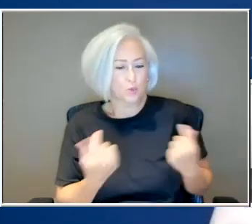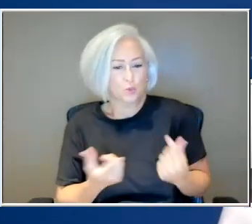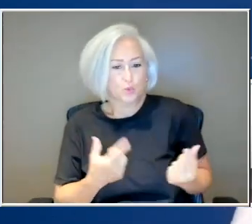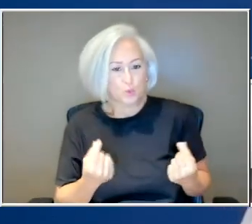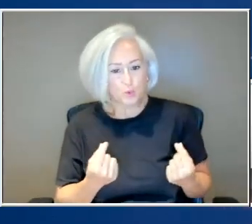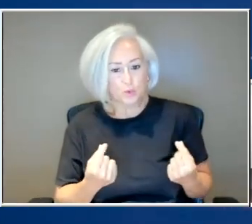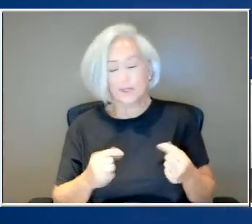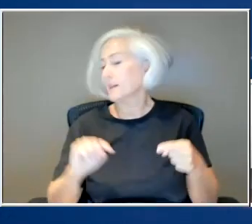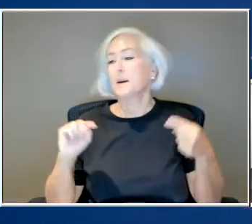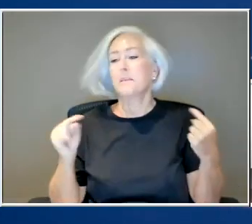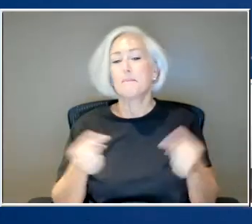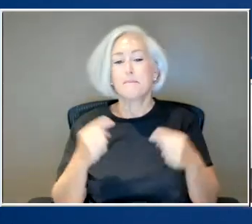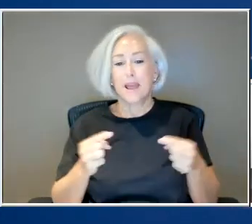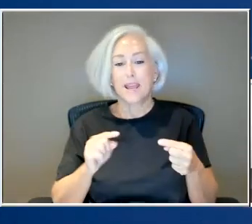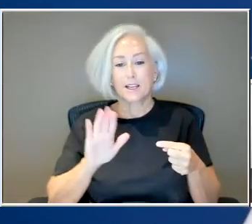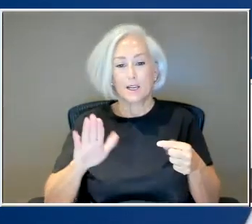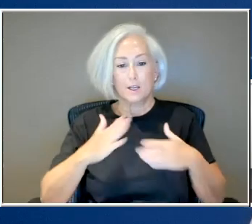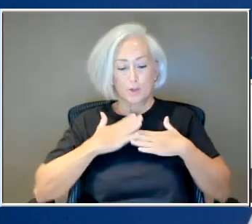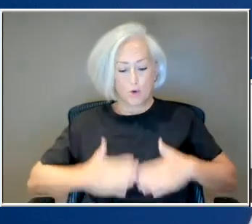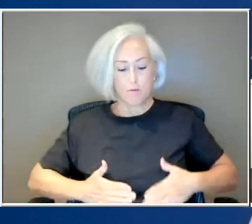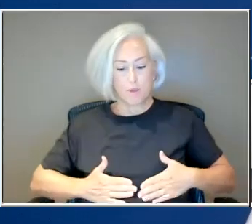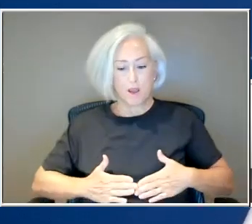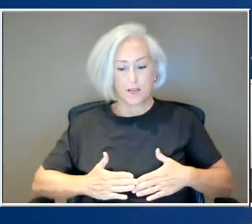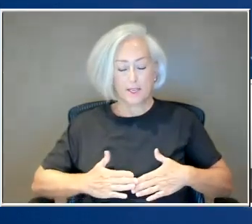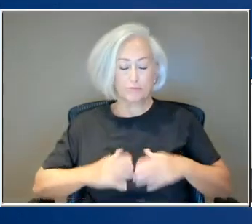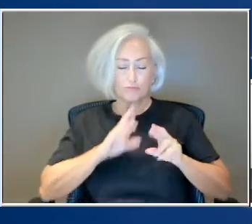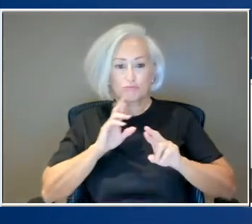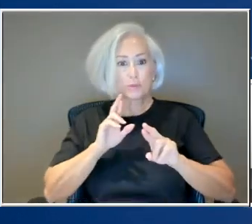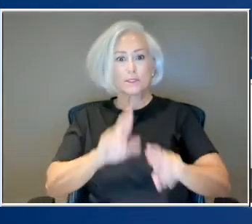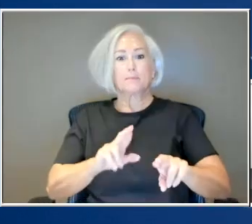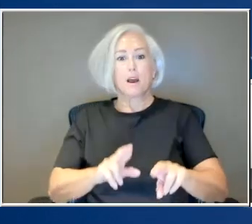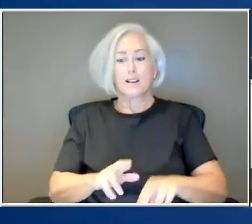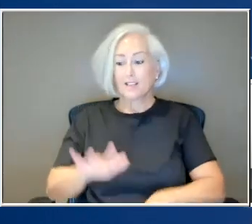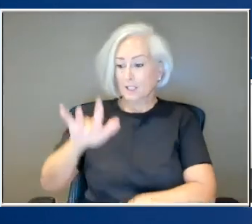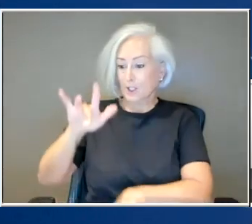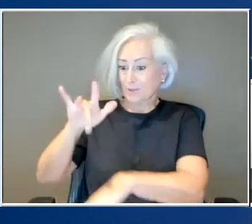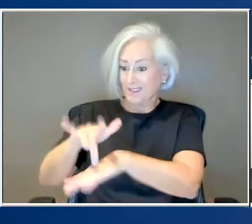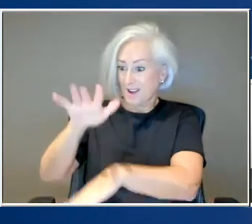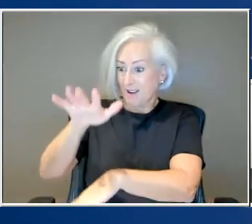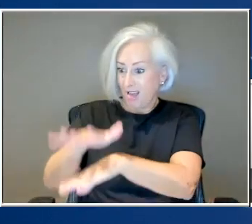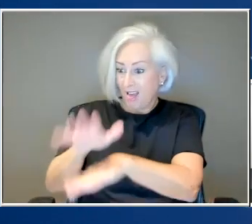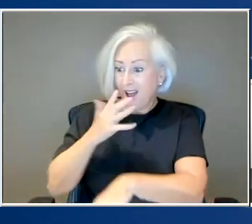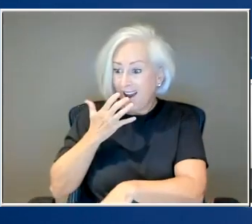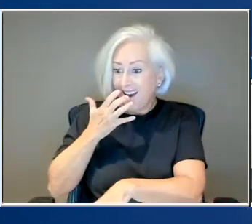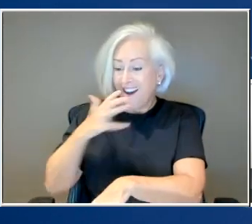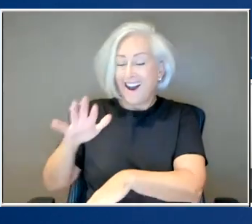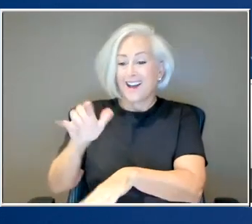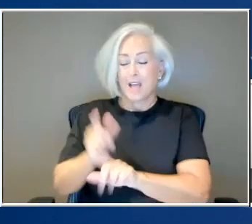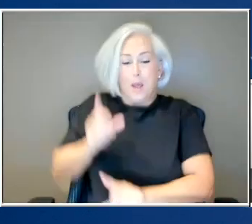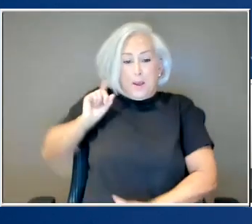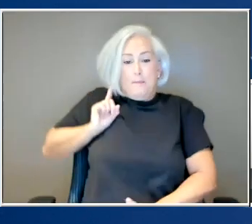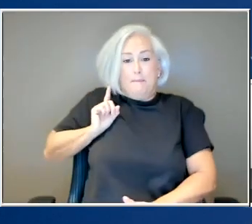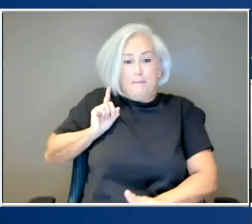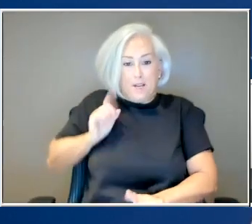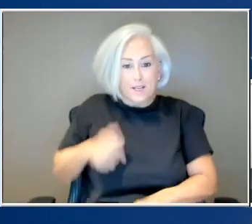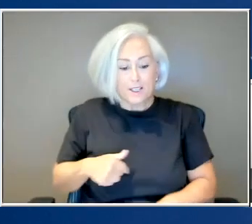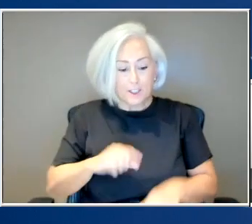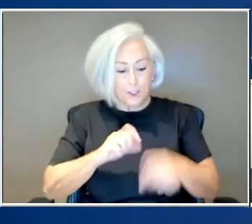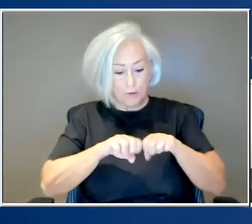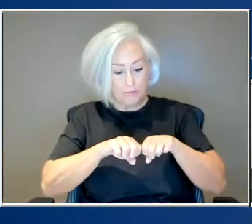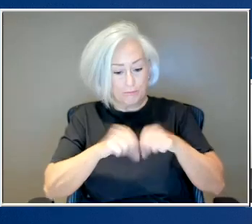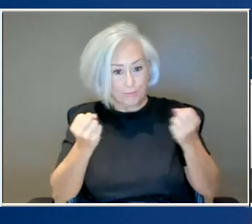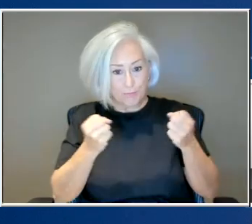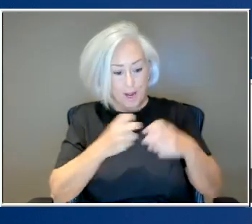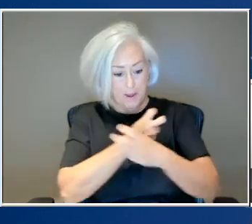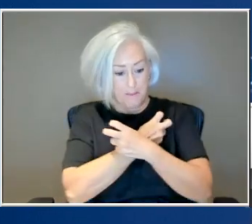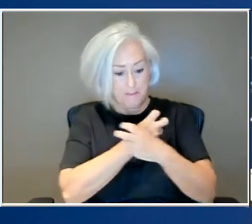in your body. You touch a hot stove, you know to pull your hand away. You fall down, you break a bone, you know to seek health care. But sometimes that pain can become